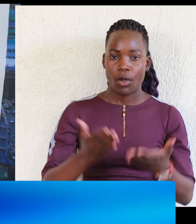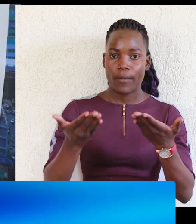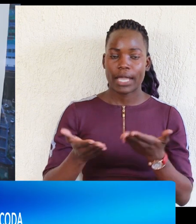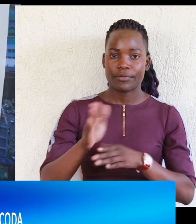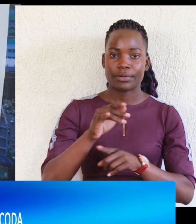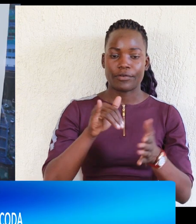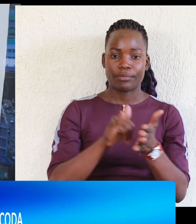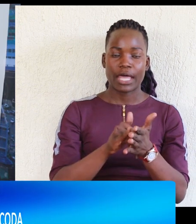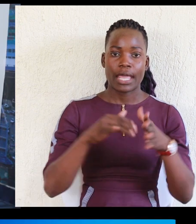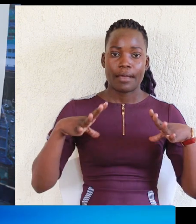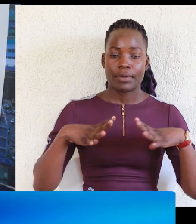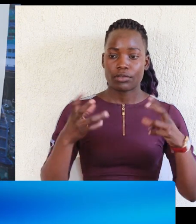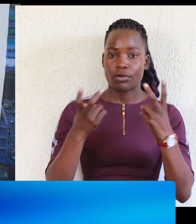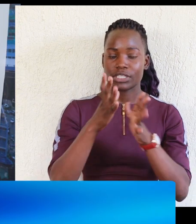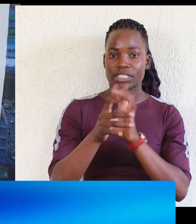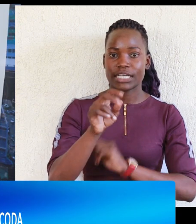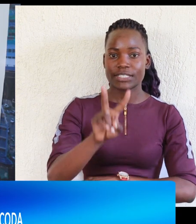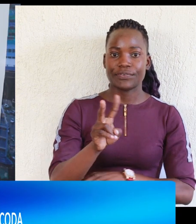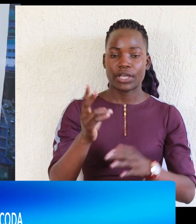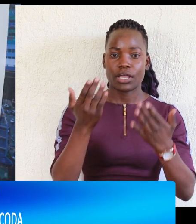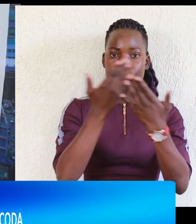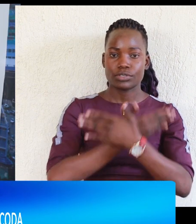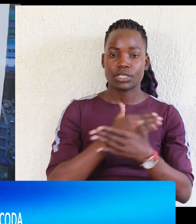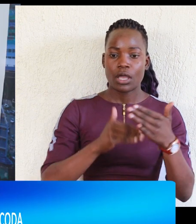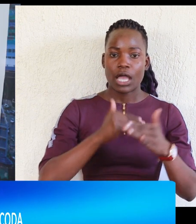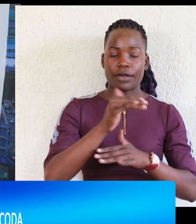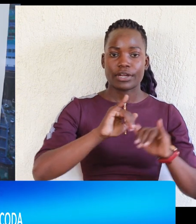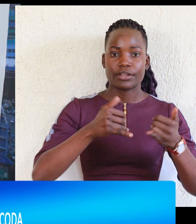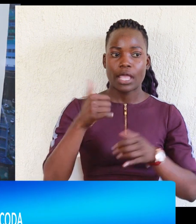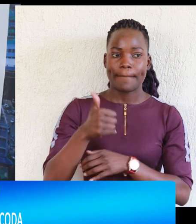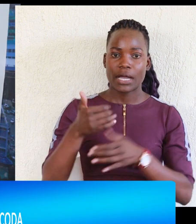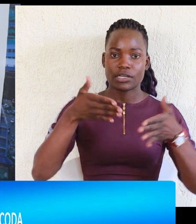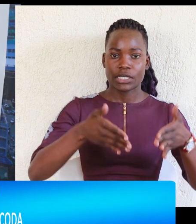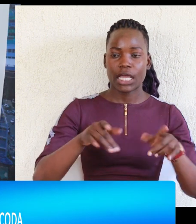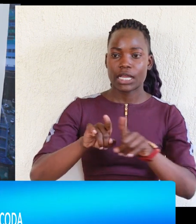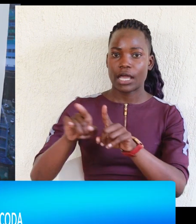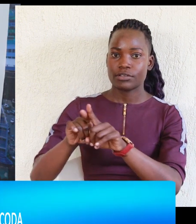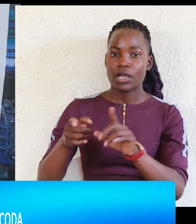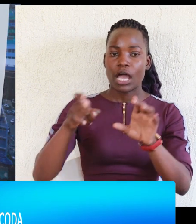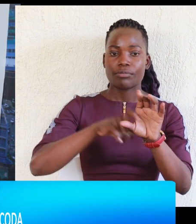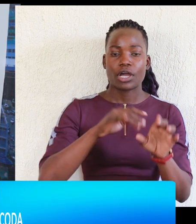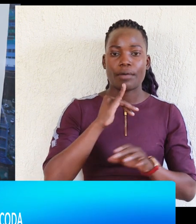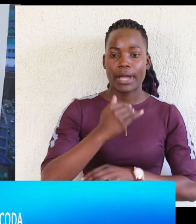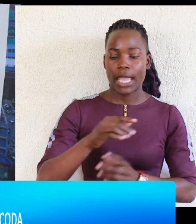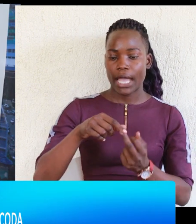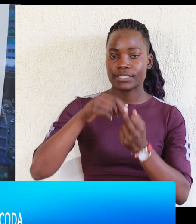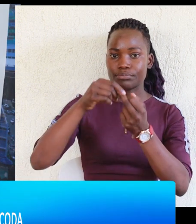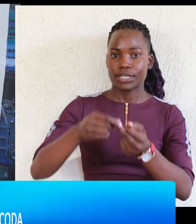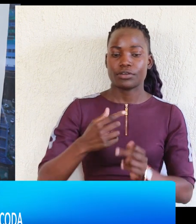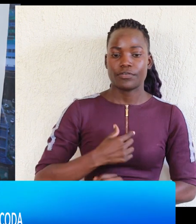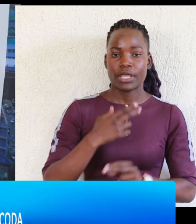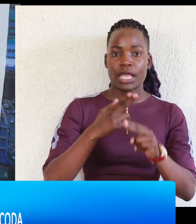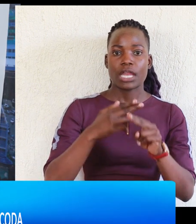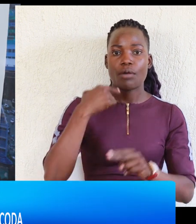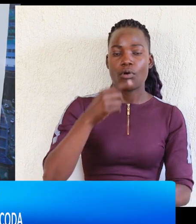Welcome back from that break, and of course, you are watching Science TV. And tonight, of course, after the news, I'm still here, and I'm joined by a special guest called by the